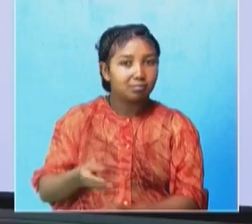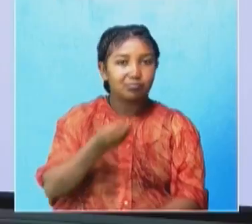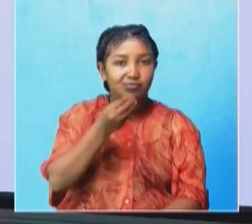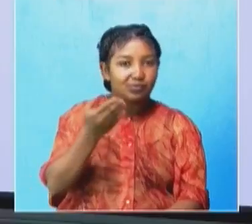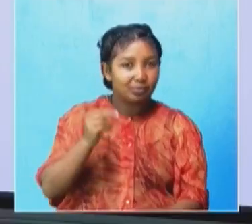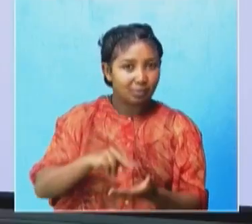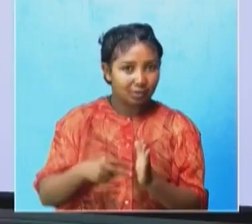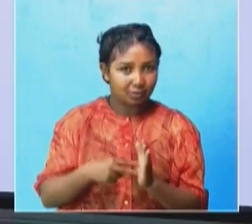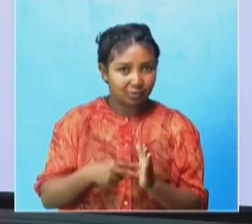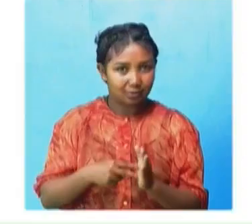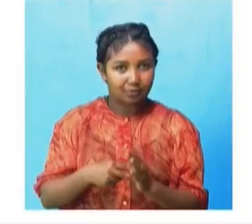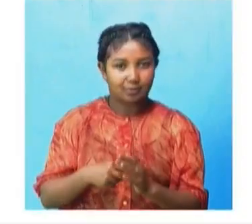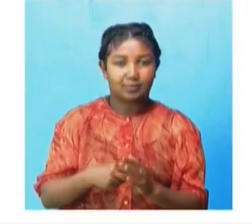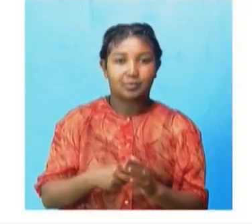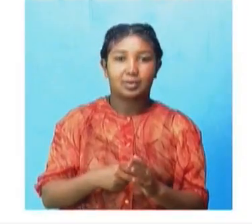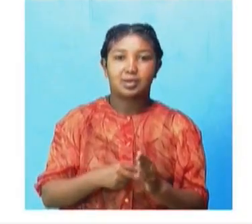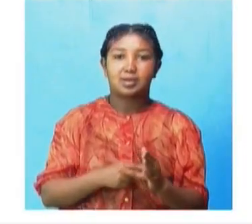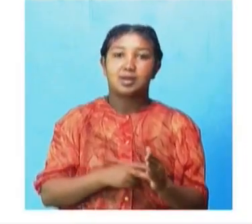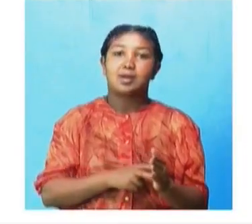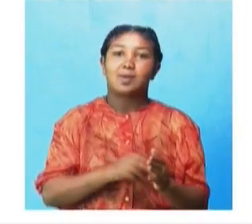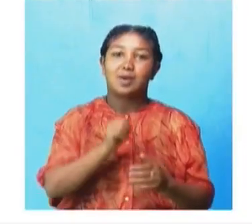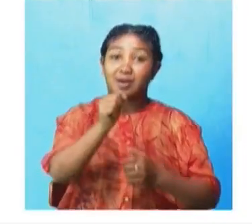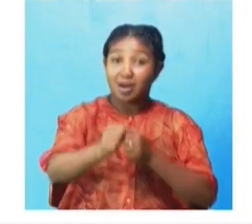Let us continue. Here, run.